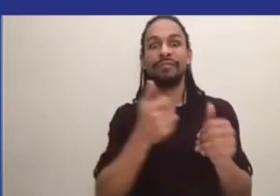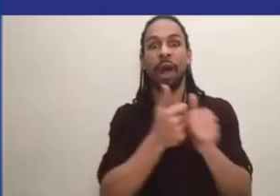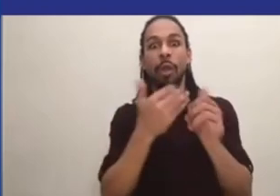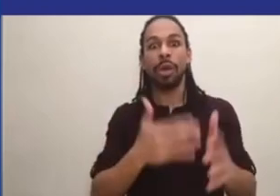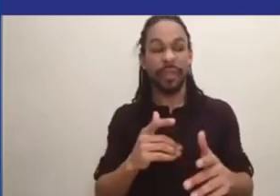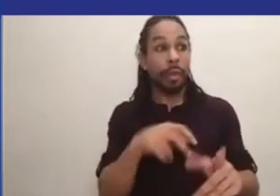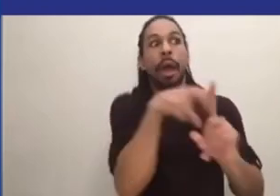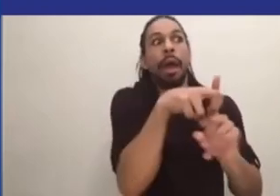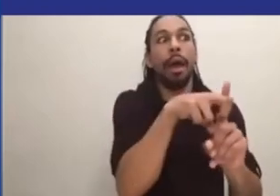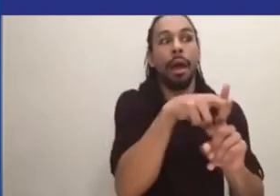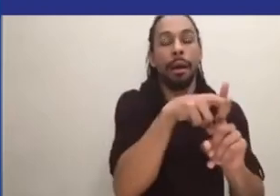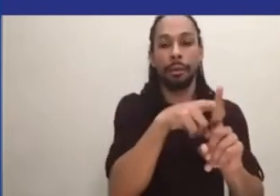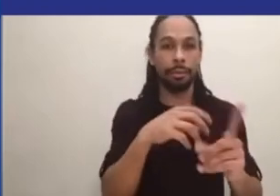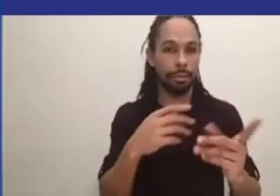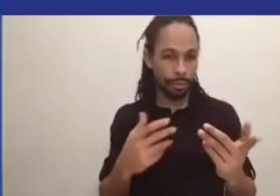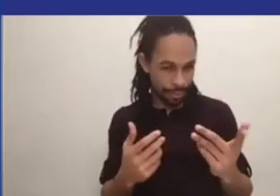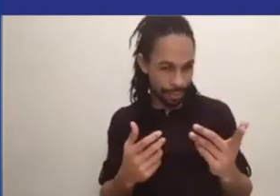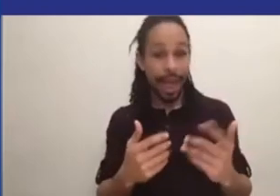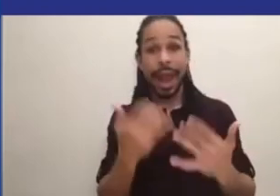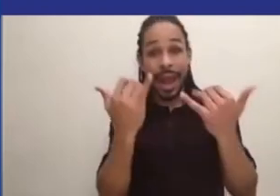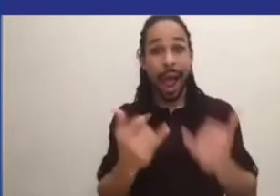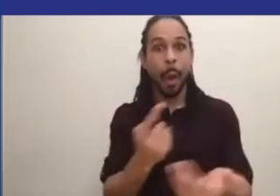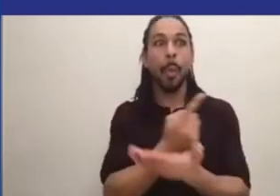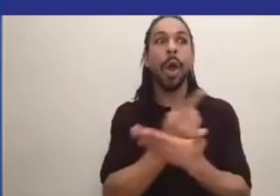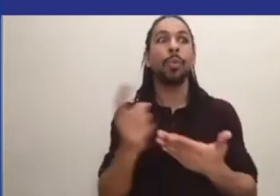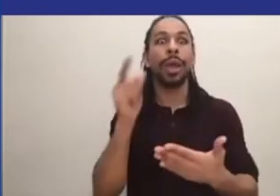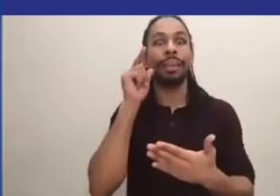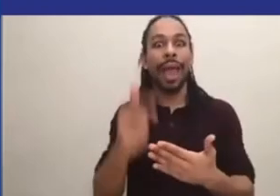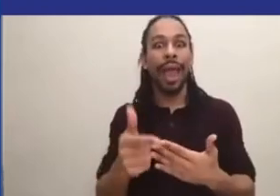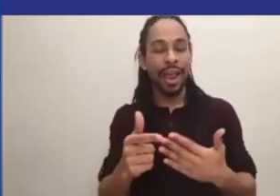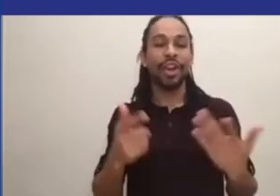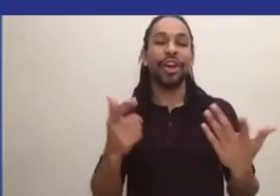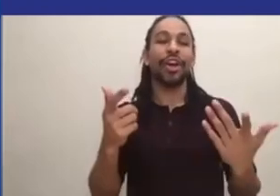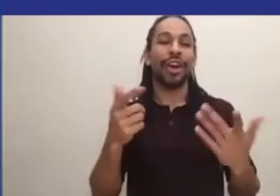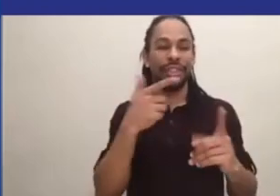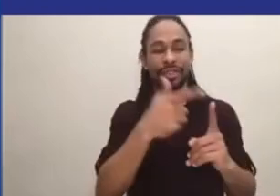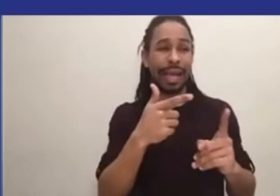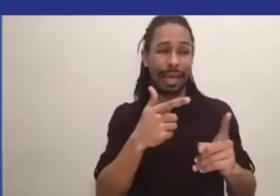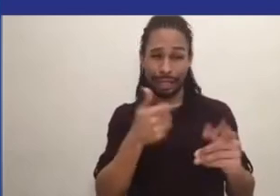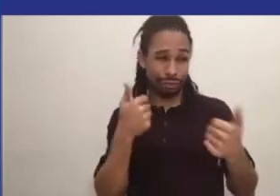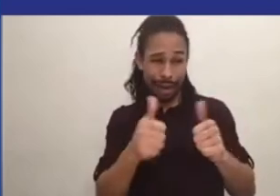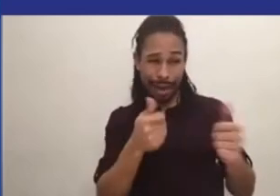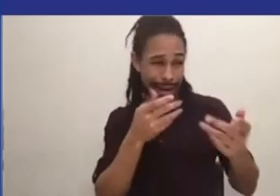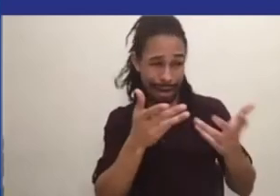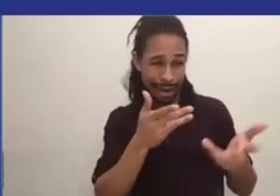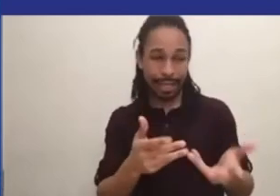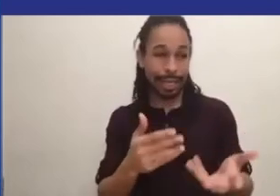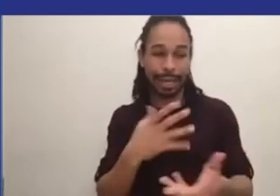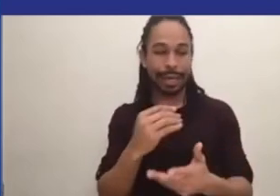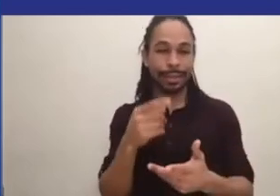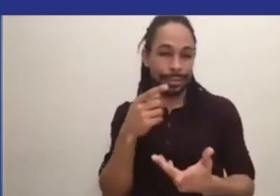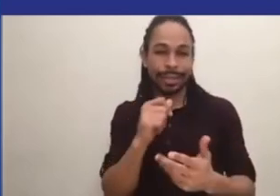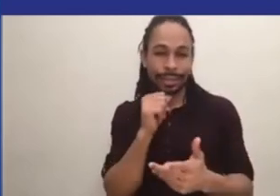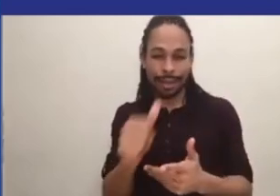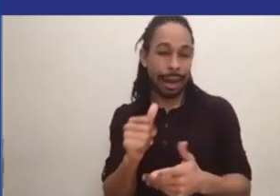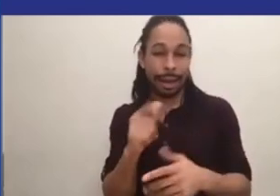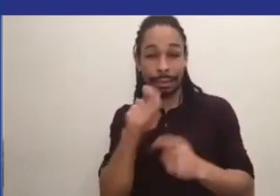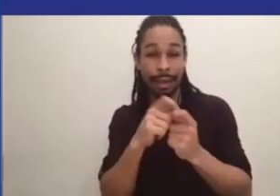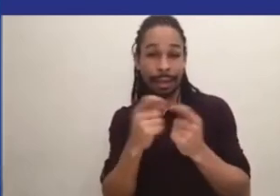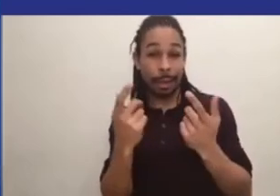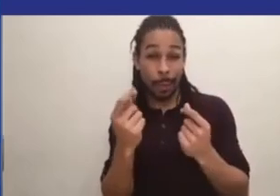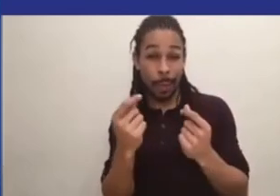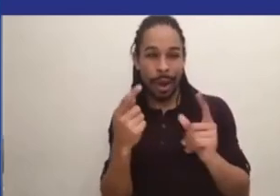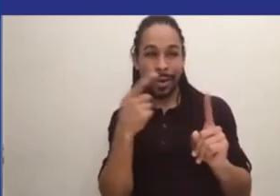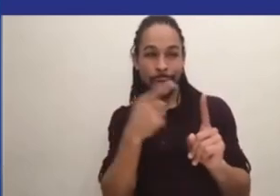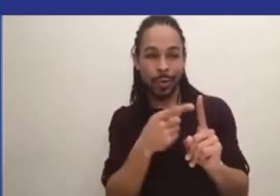in, now you got to call me because it's not quite what you wanted. You know what I'm saying? It's not quite what you're not quite getting